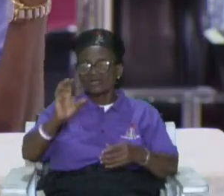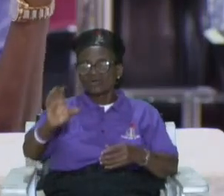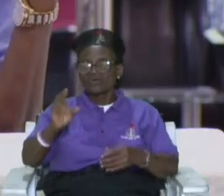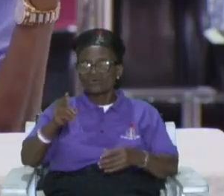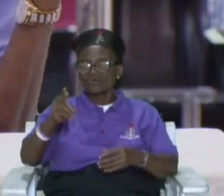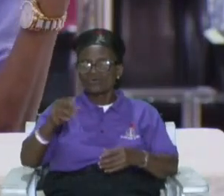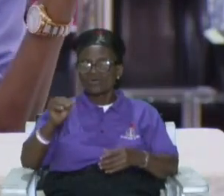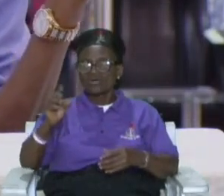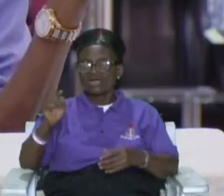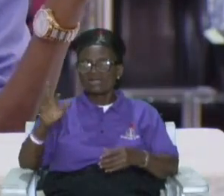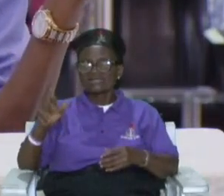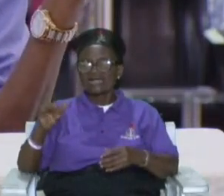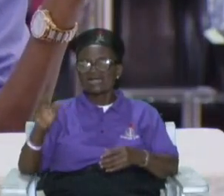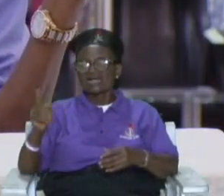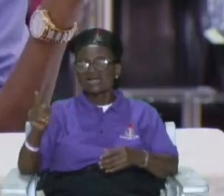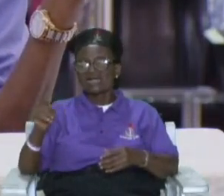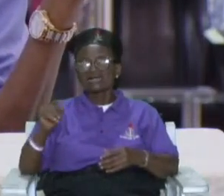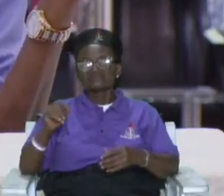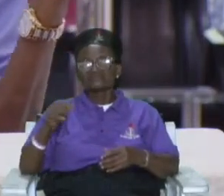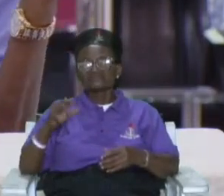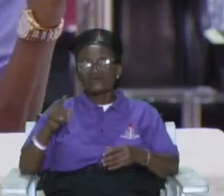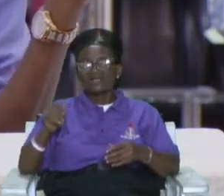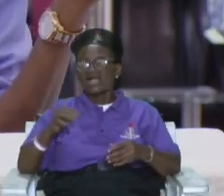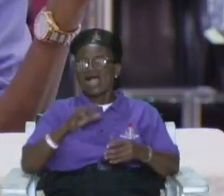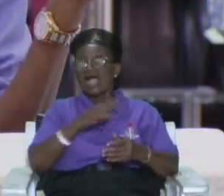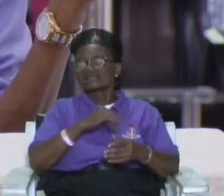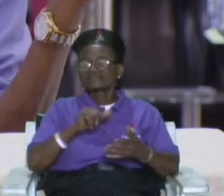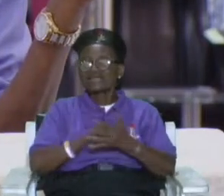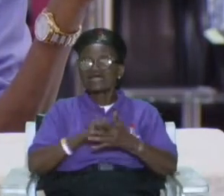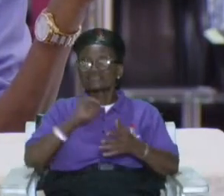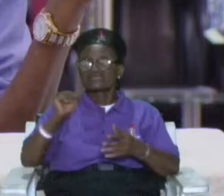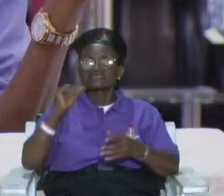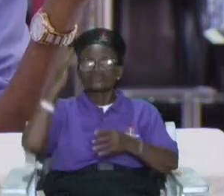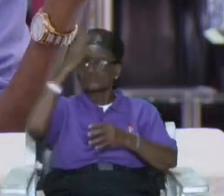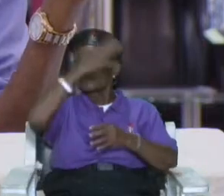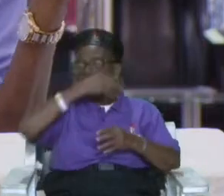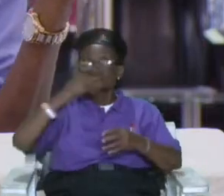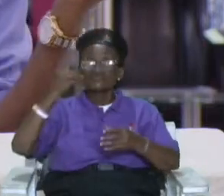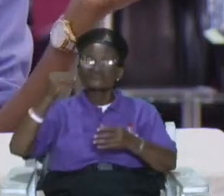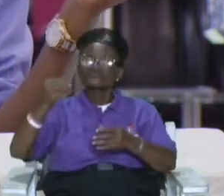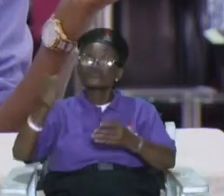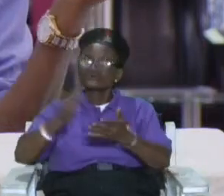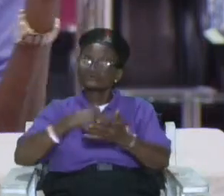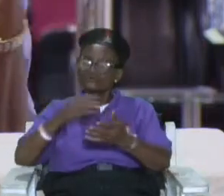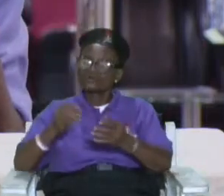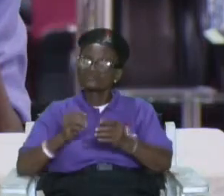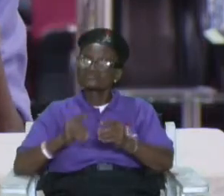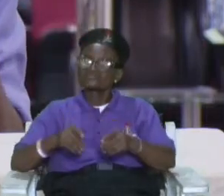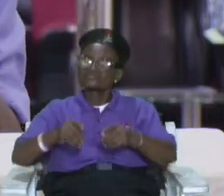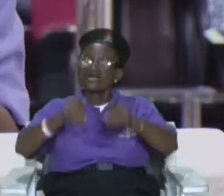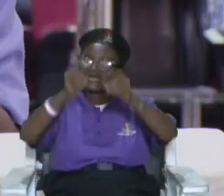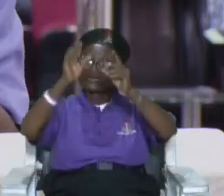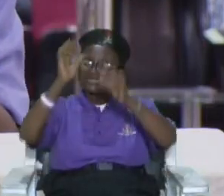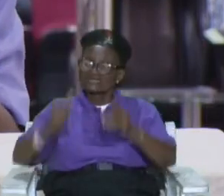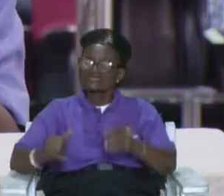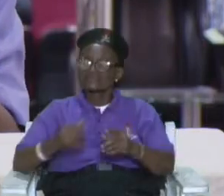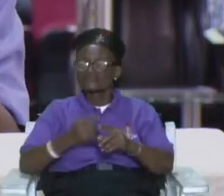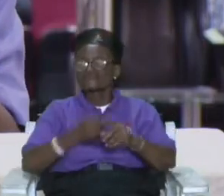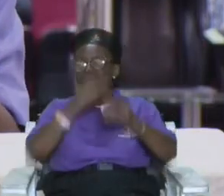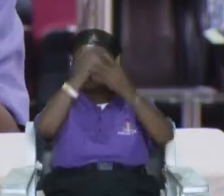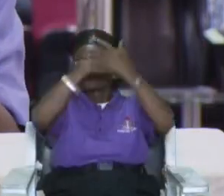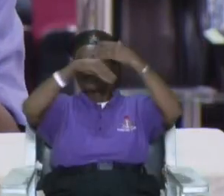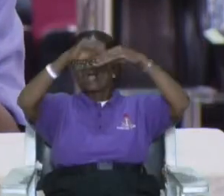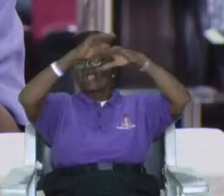That was a beautiful song, directly from heaven. Glory be to God.